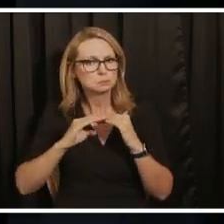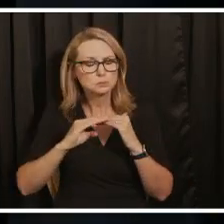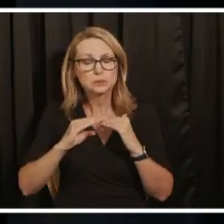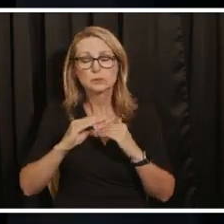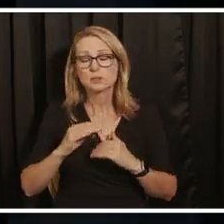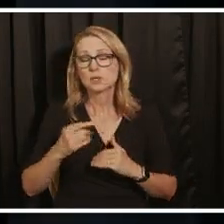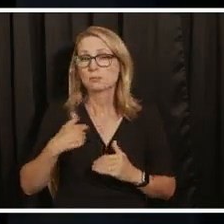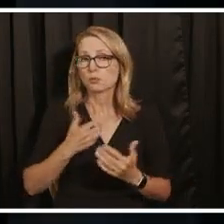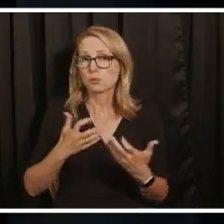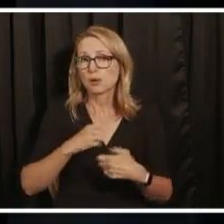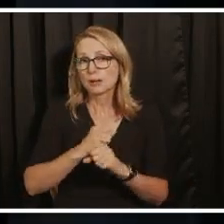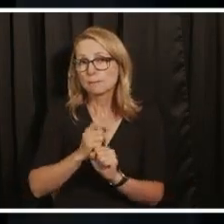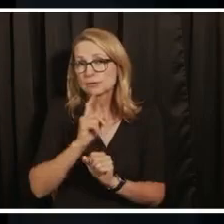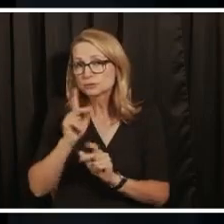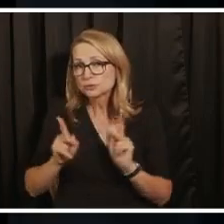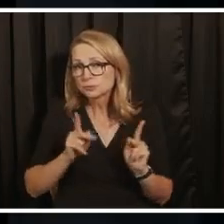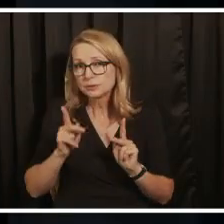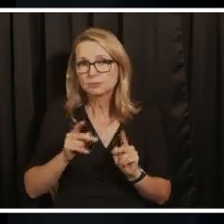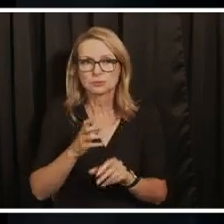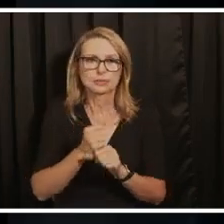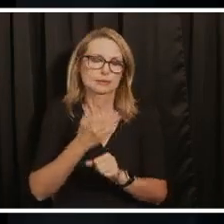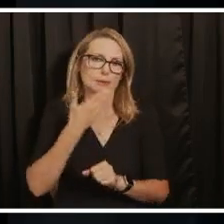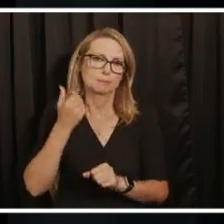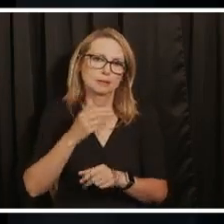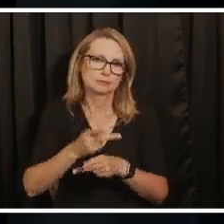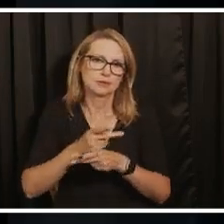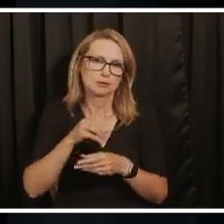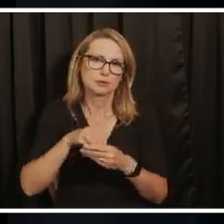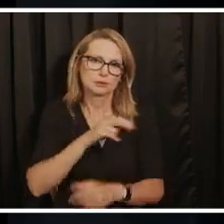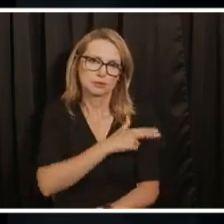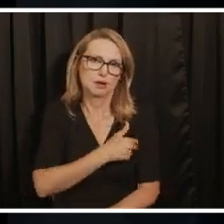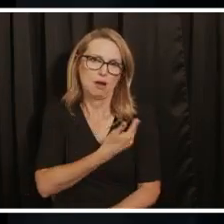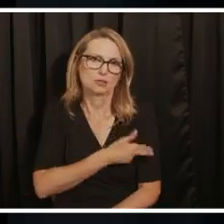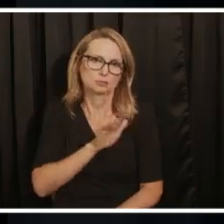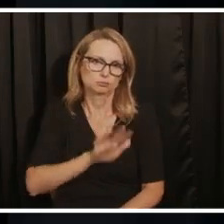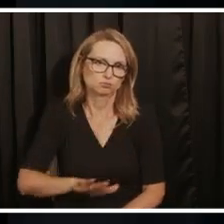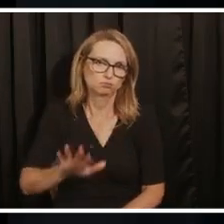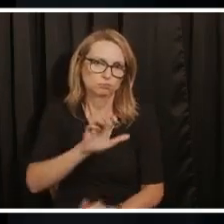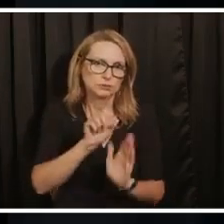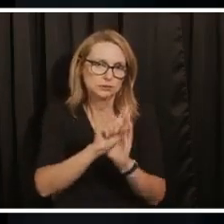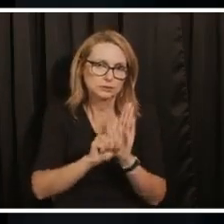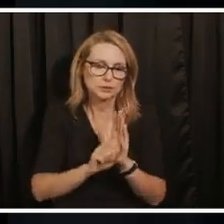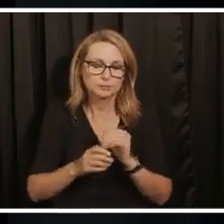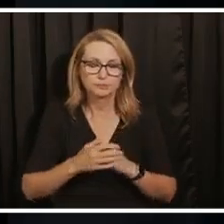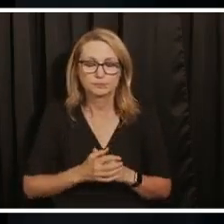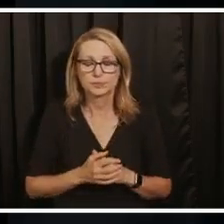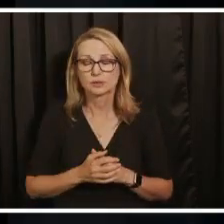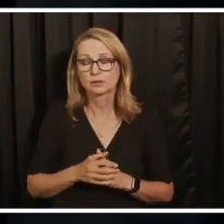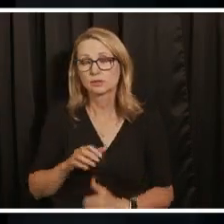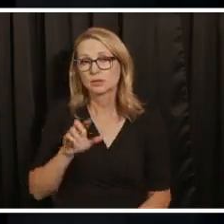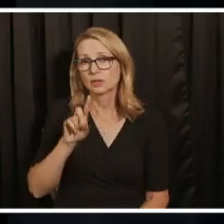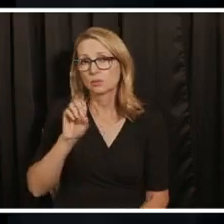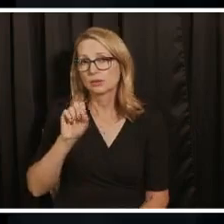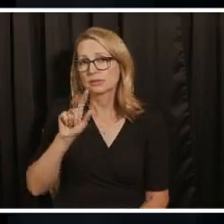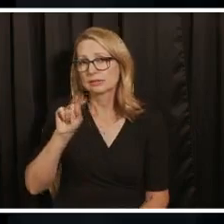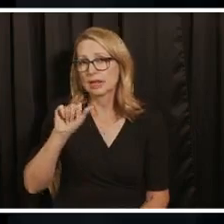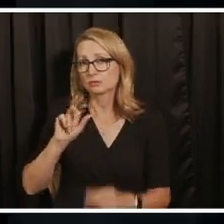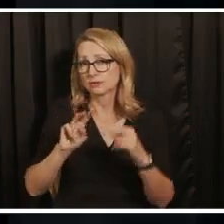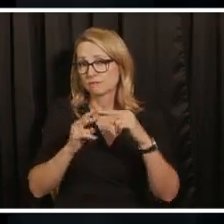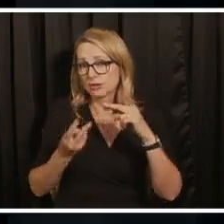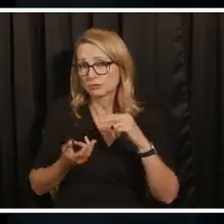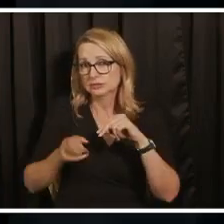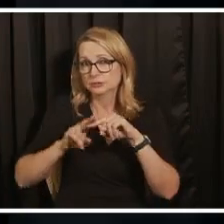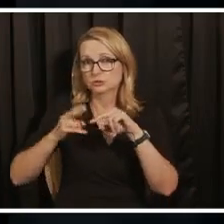best care that we can provide through our hospitals. With the rise of the Delta variant, and many